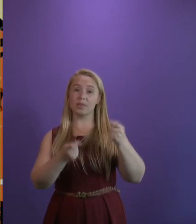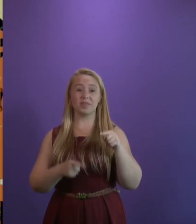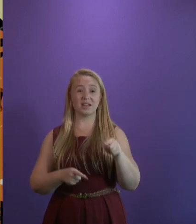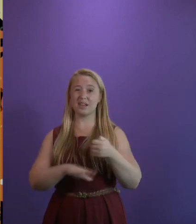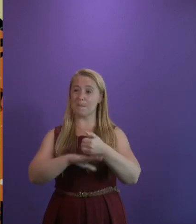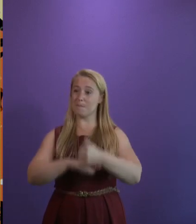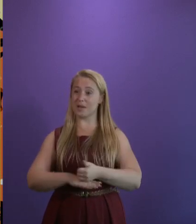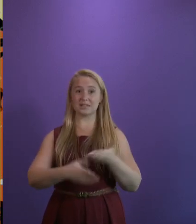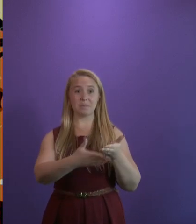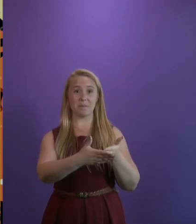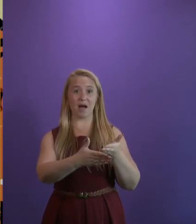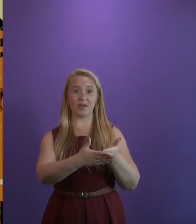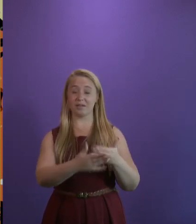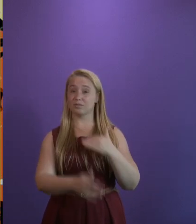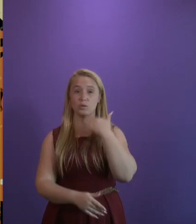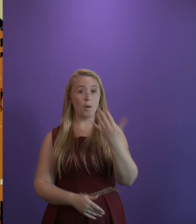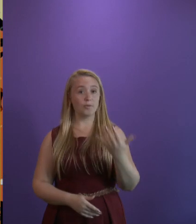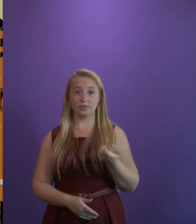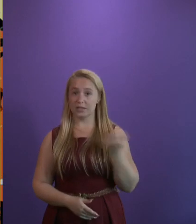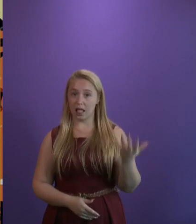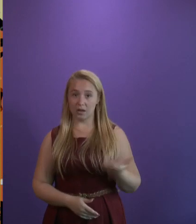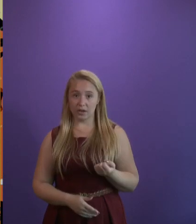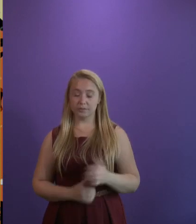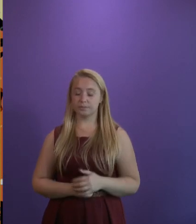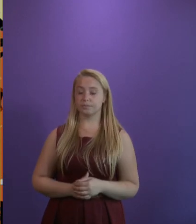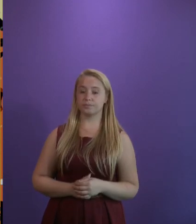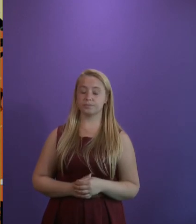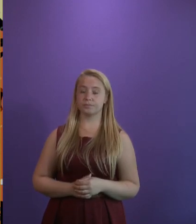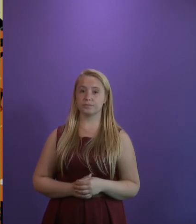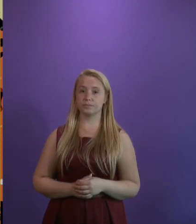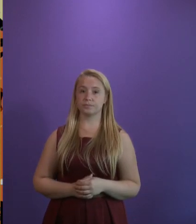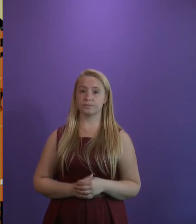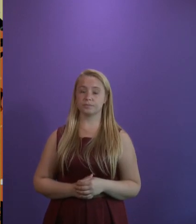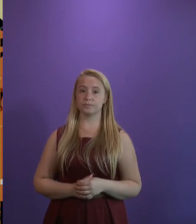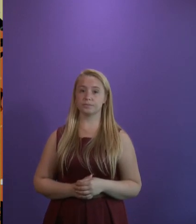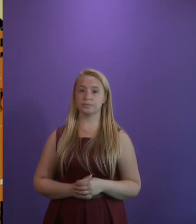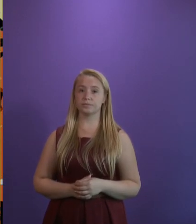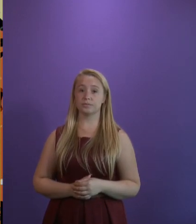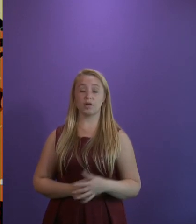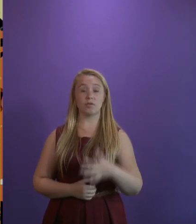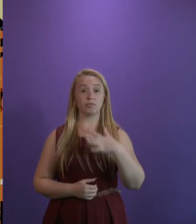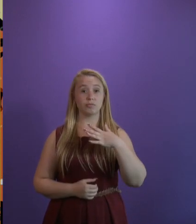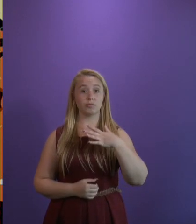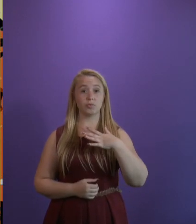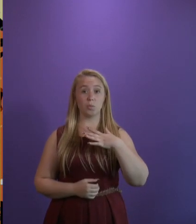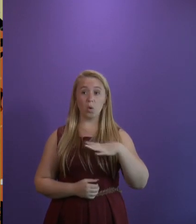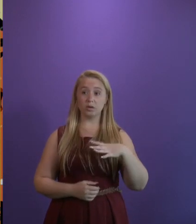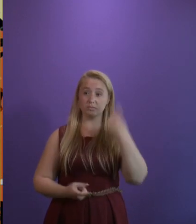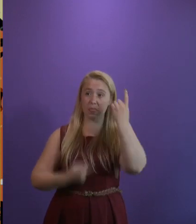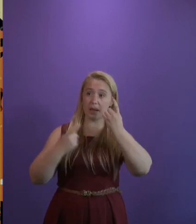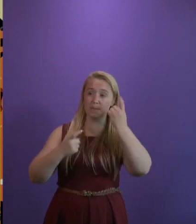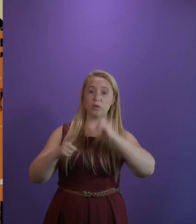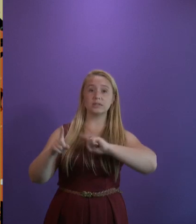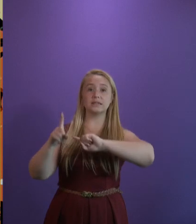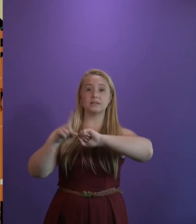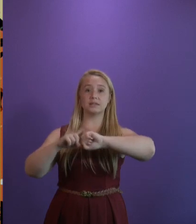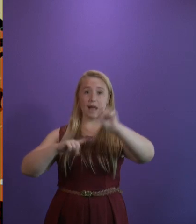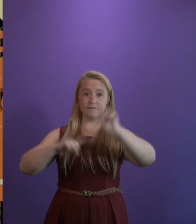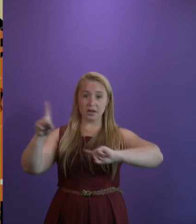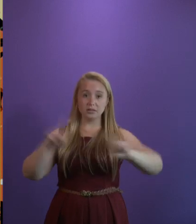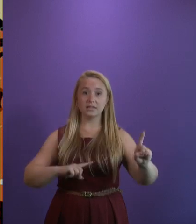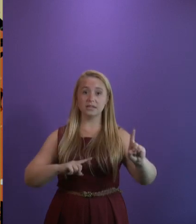facing people standing as councillors. If we are going to address the diversity in our chambers, if we are going to make them